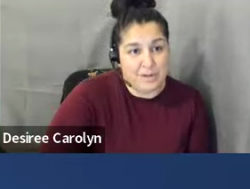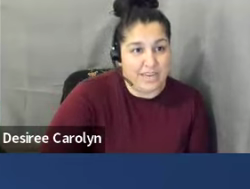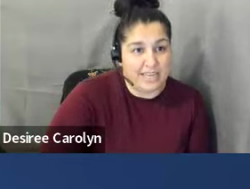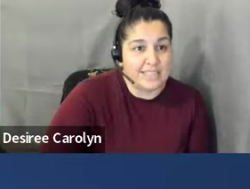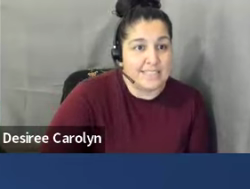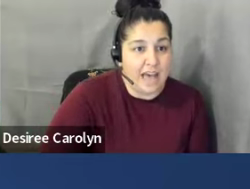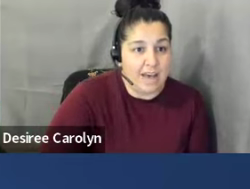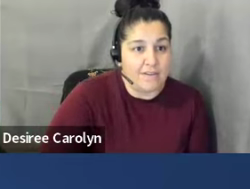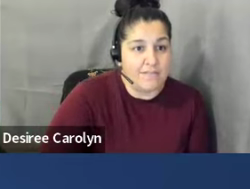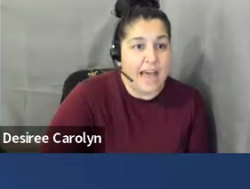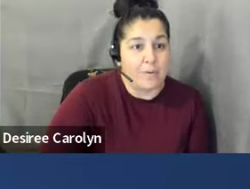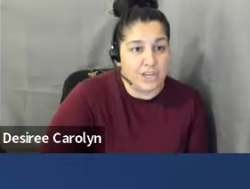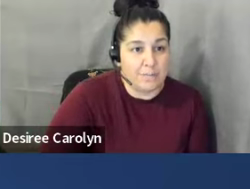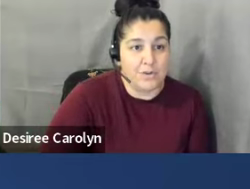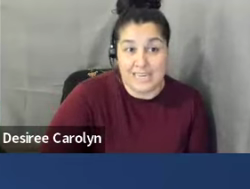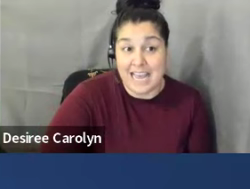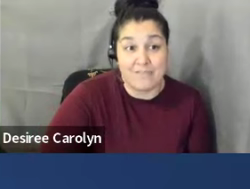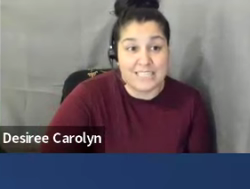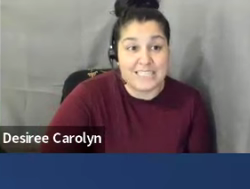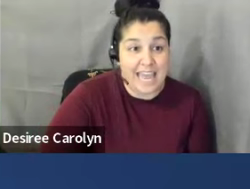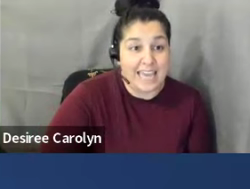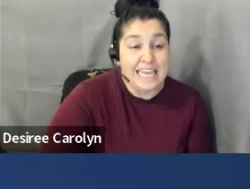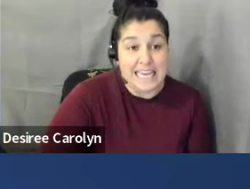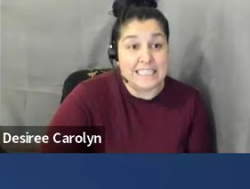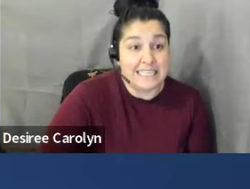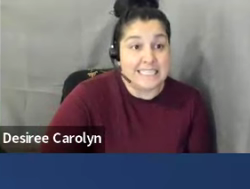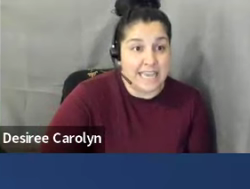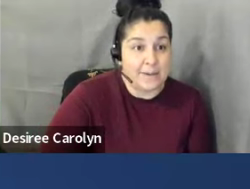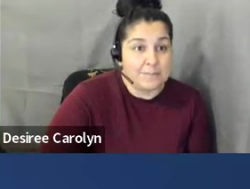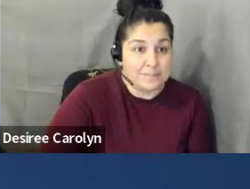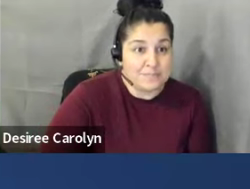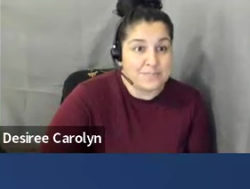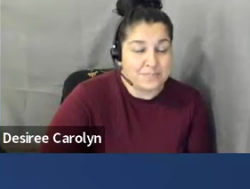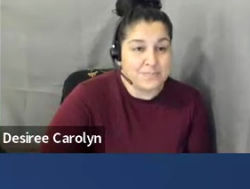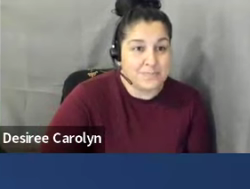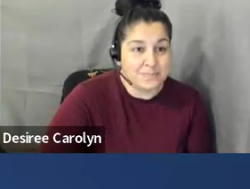the experience of our community every day in DC.